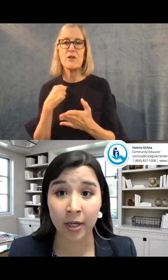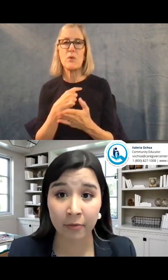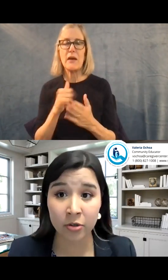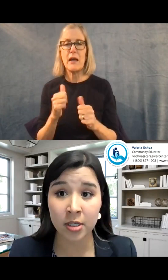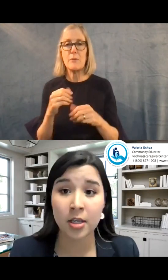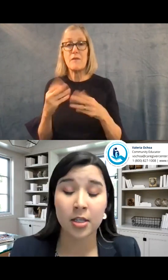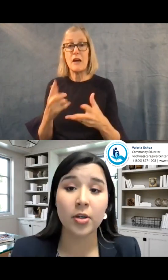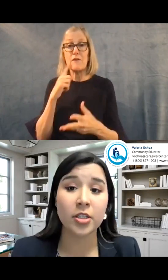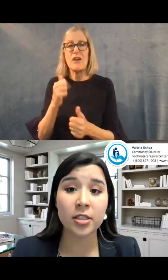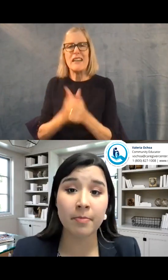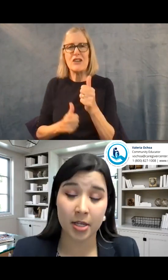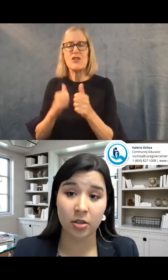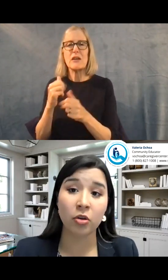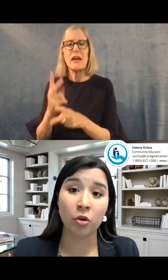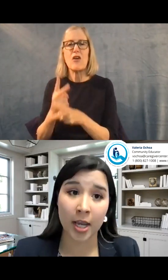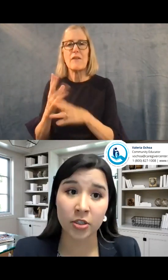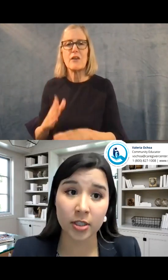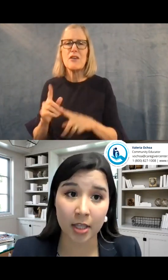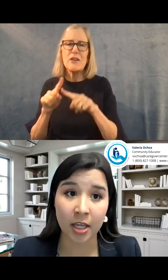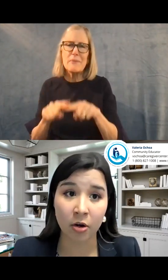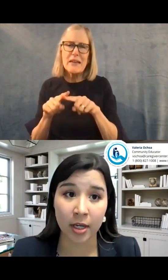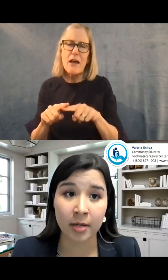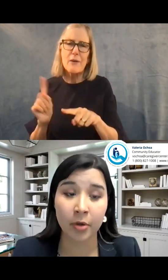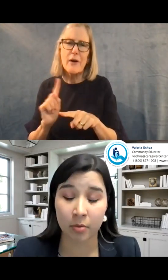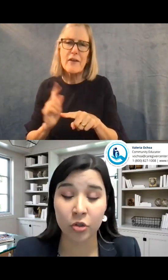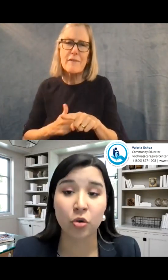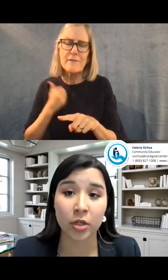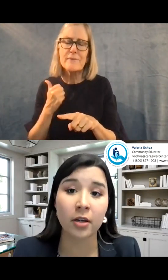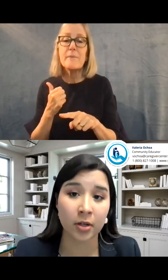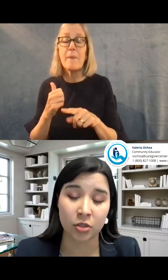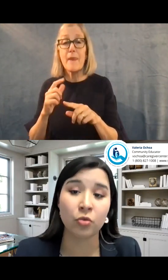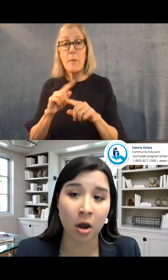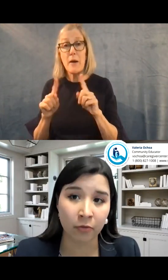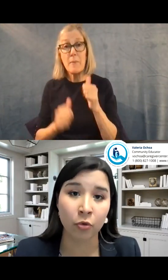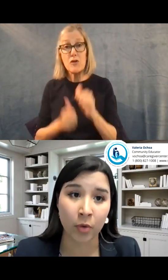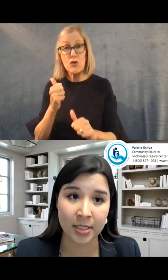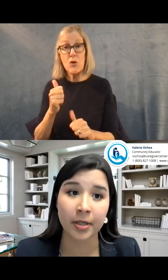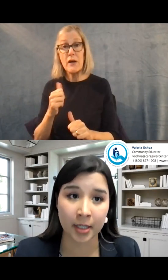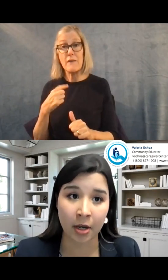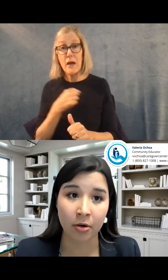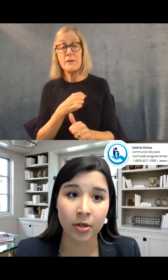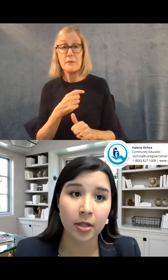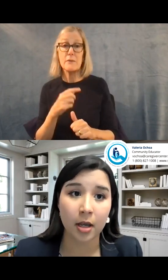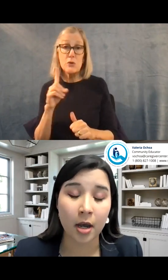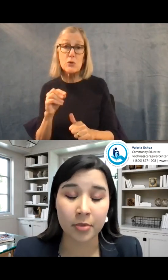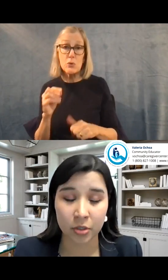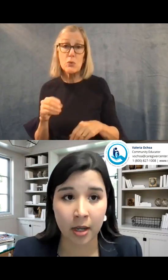our caregivers. So it just depends on the location that they are in, but the majority of us do offer respite